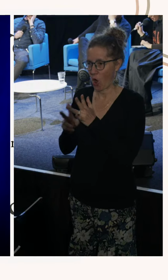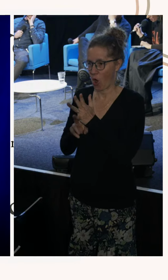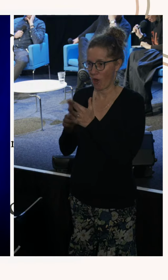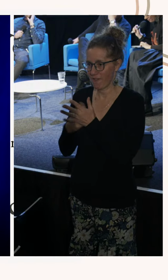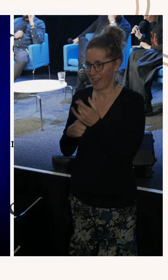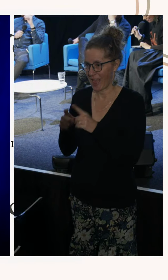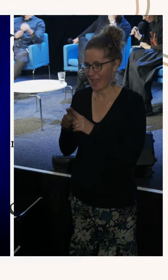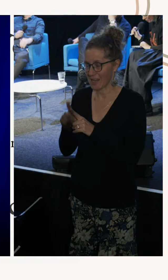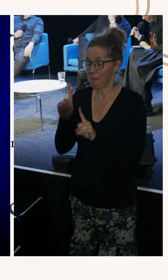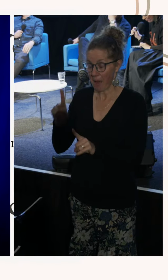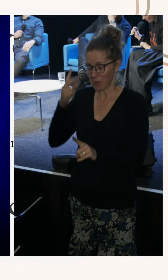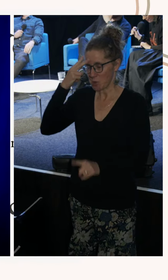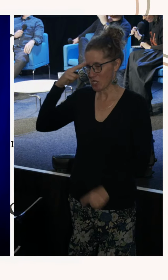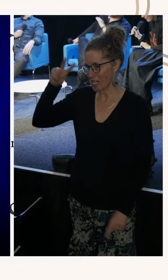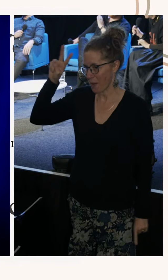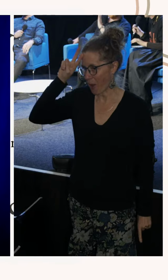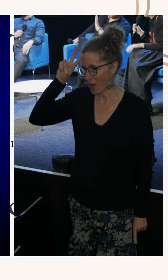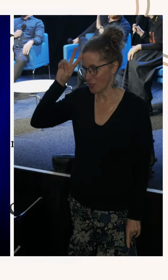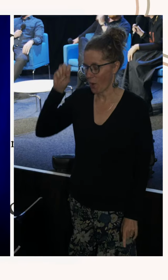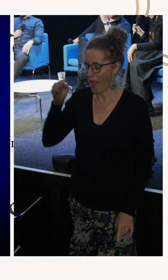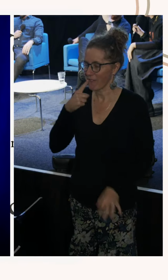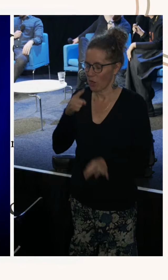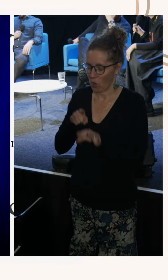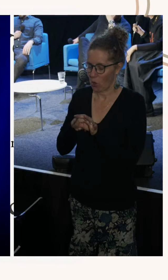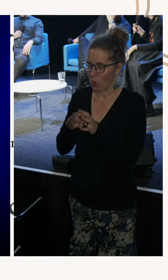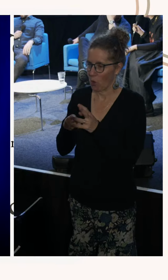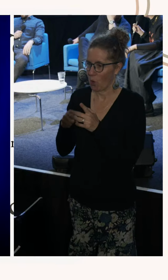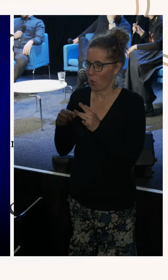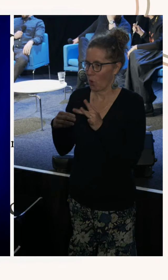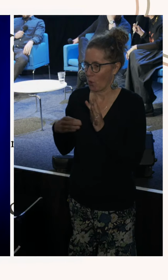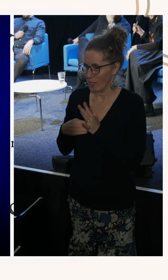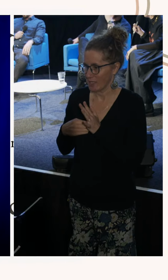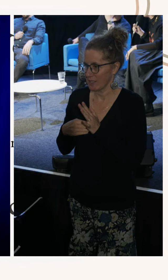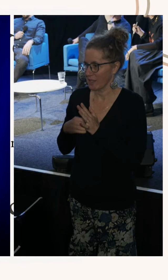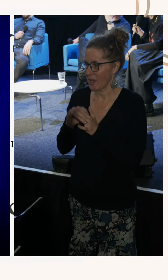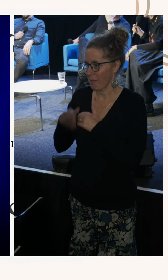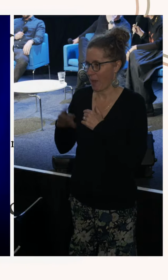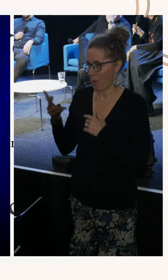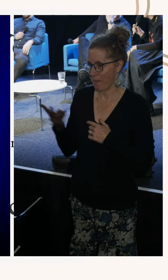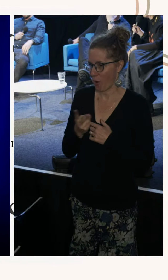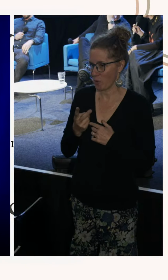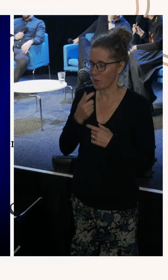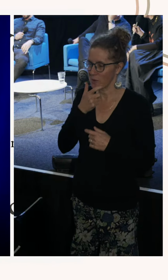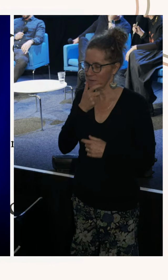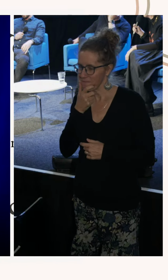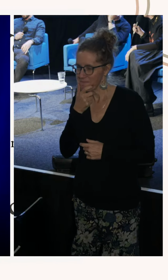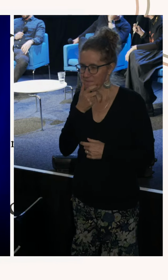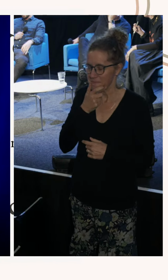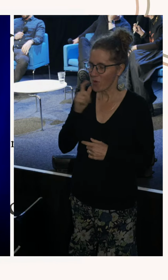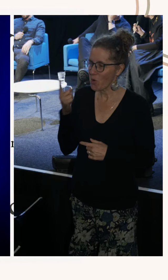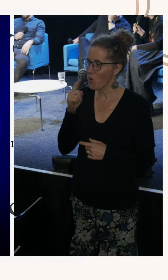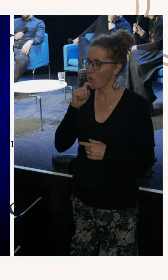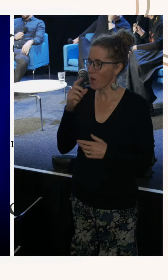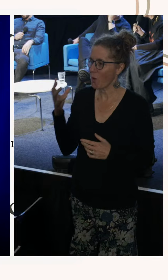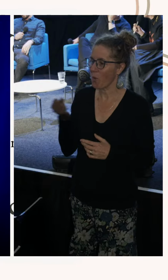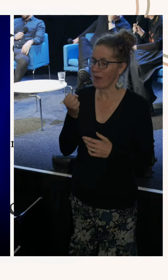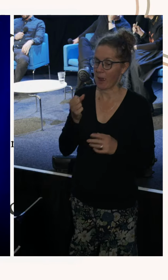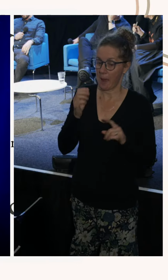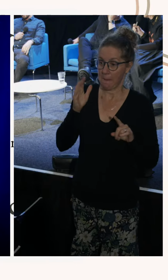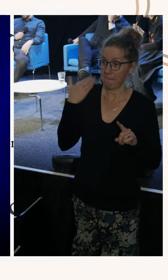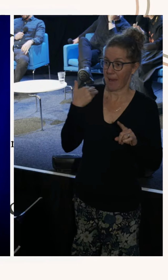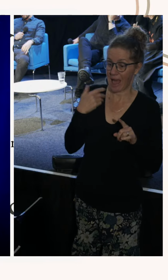mind. So we have a quiz for you both. So we're curious about who's going to win, a former editor of